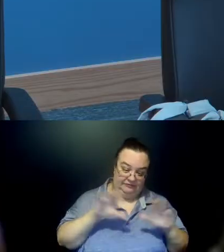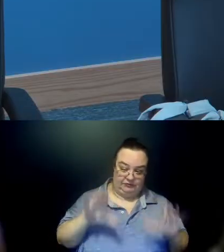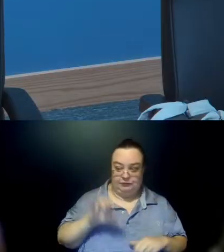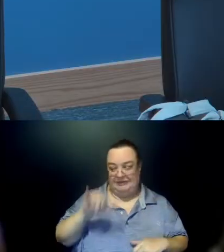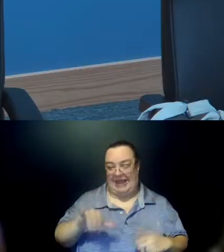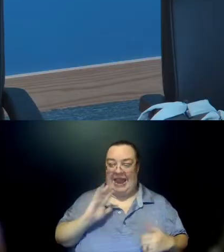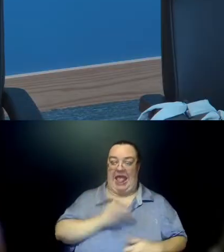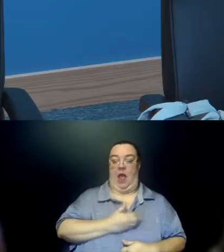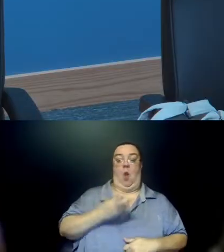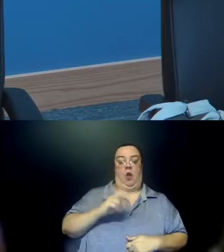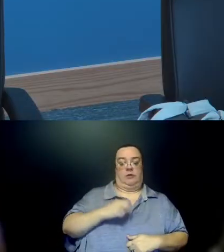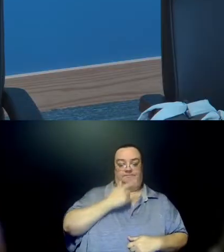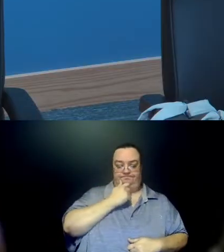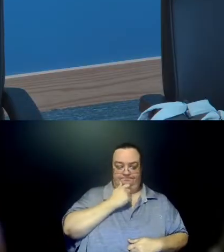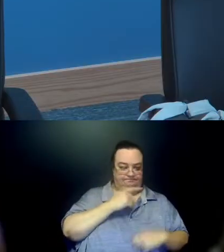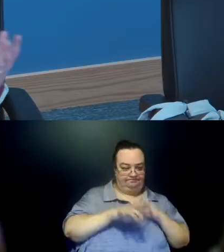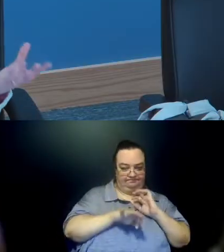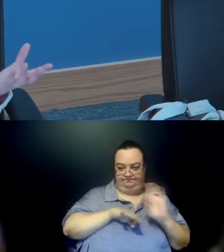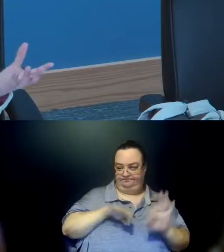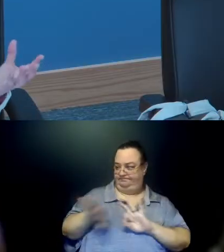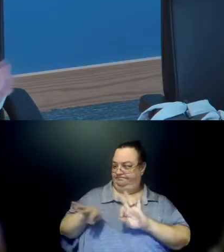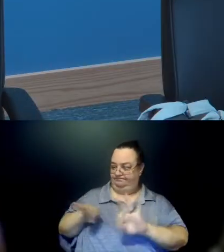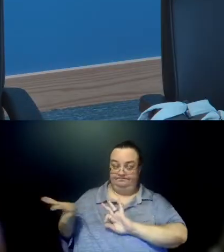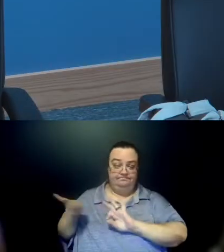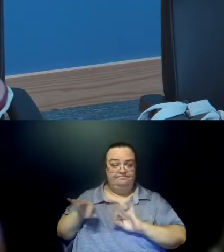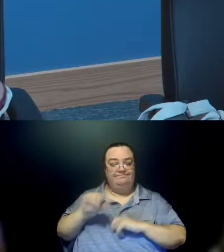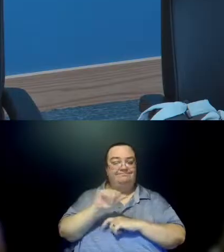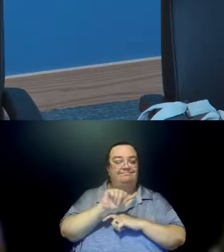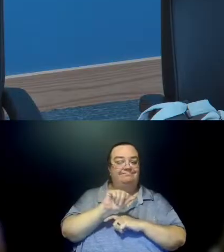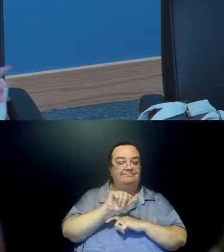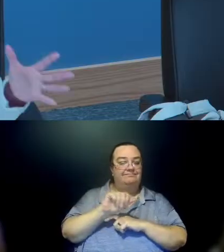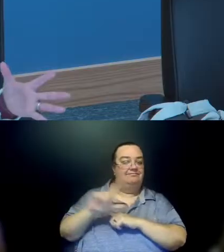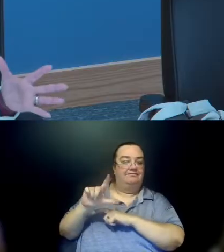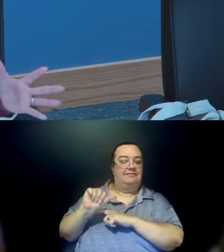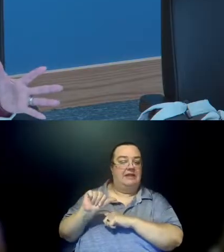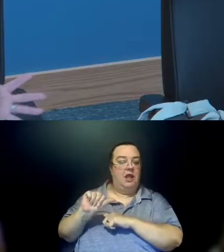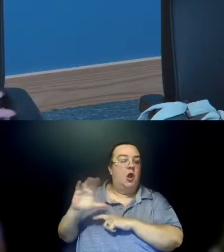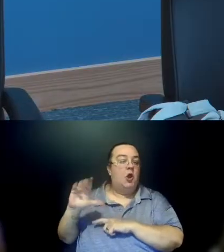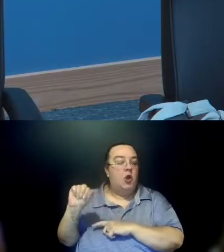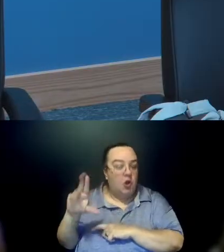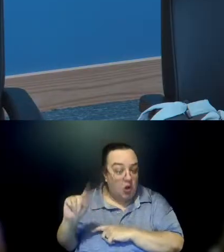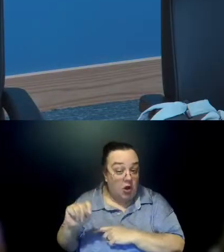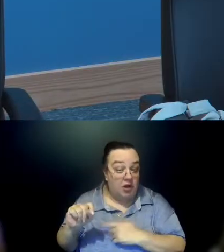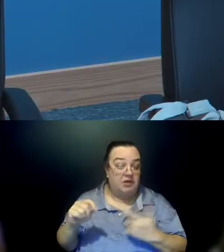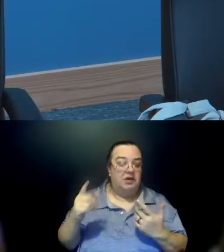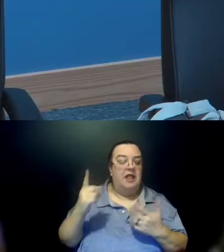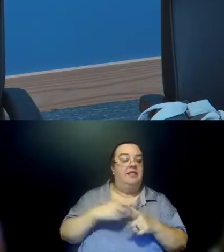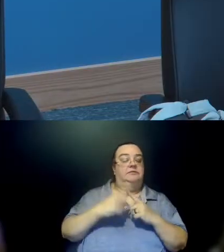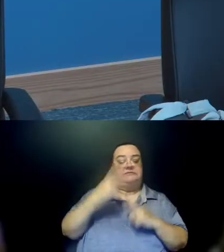see just, what it was that we've been paying for in this like overall tax.